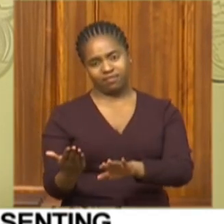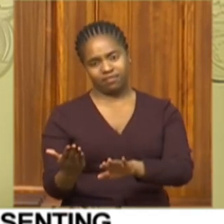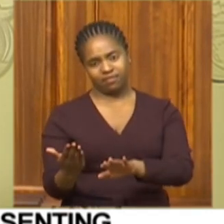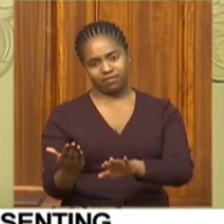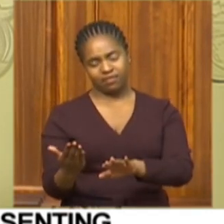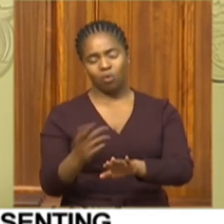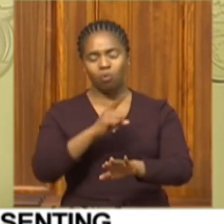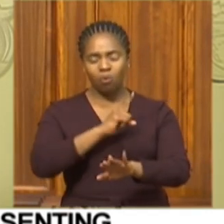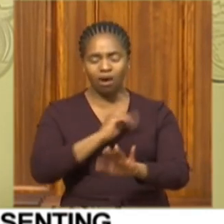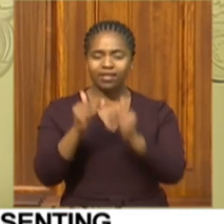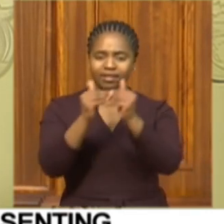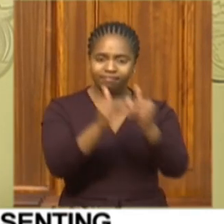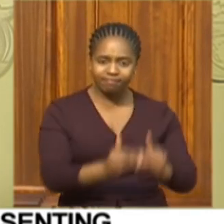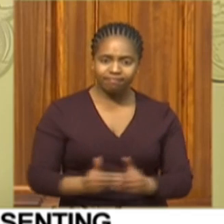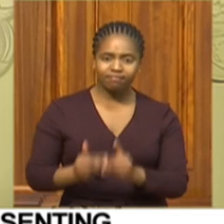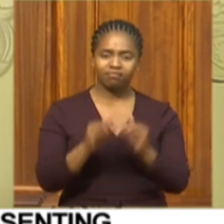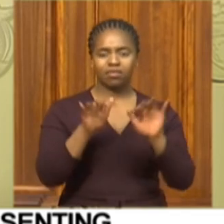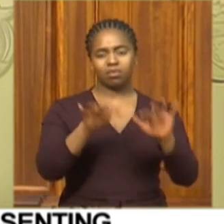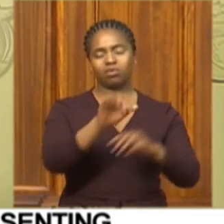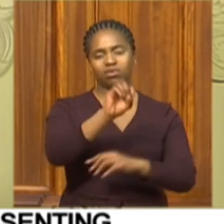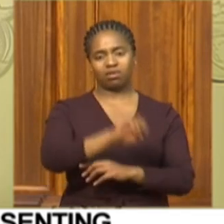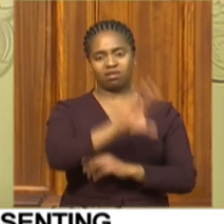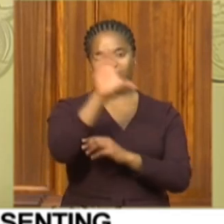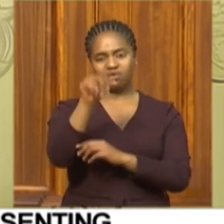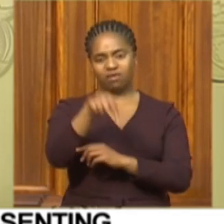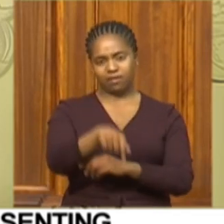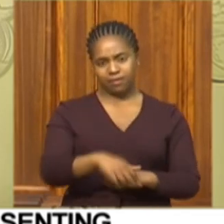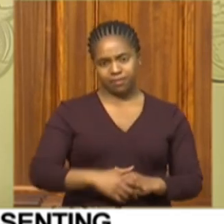taking care of others in our country.